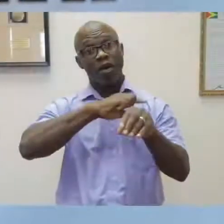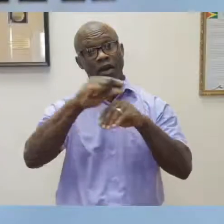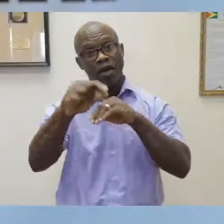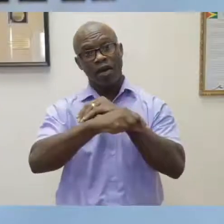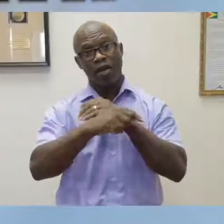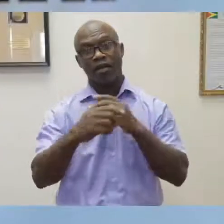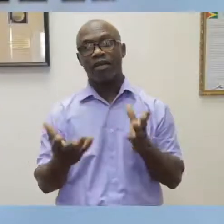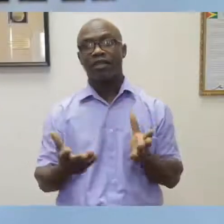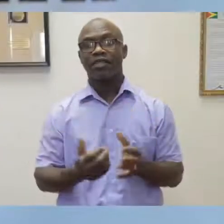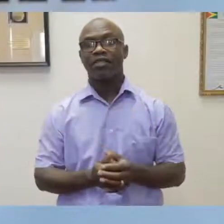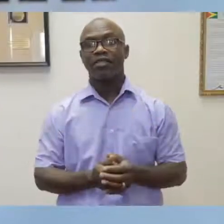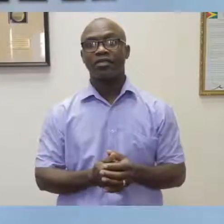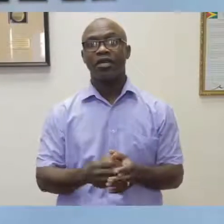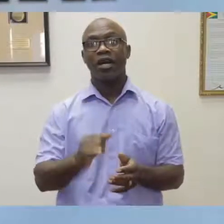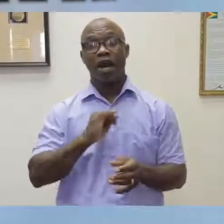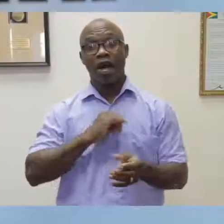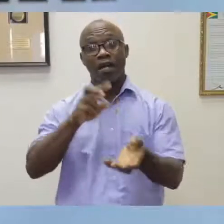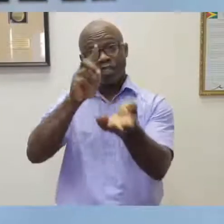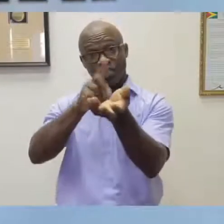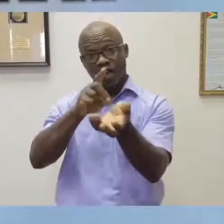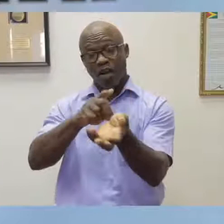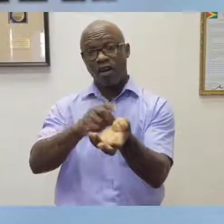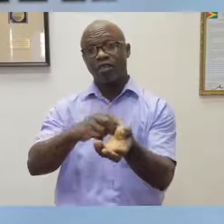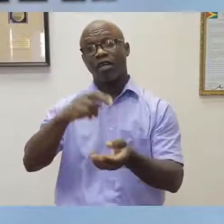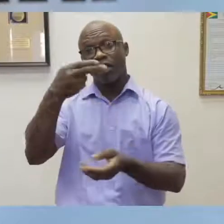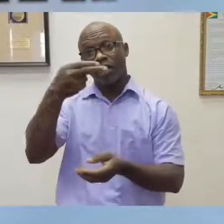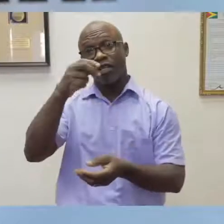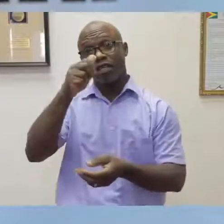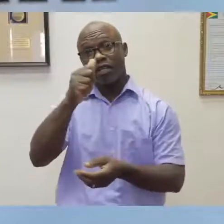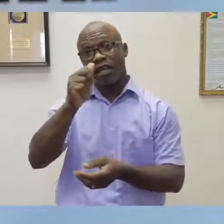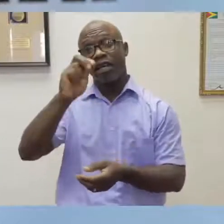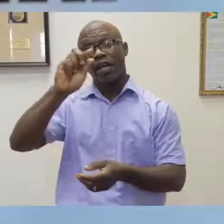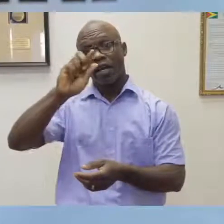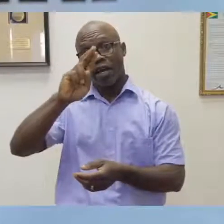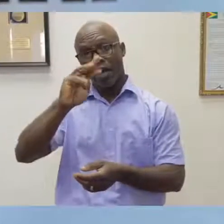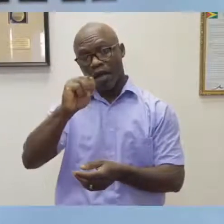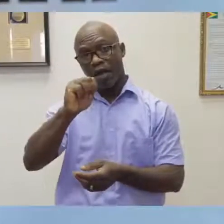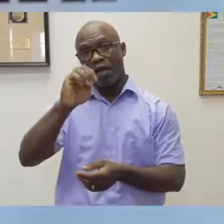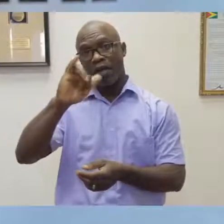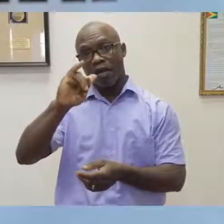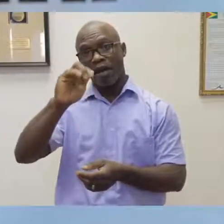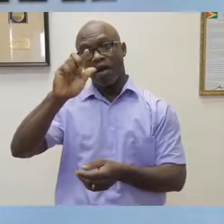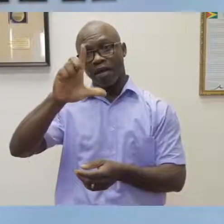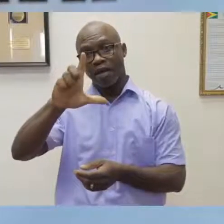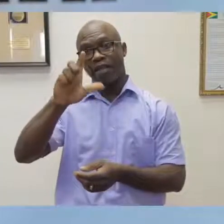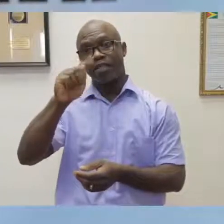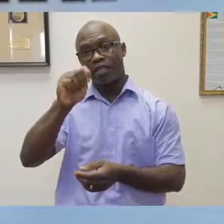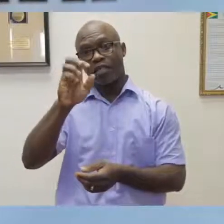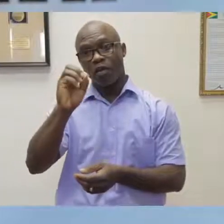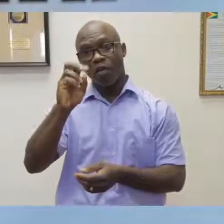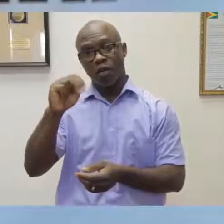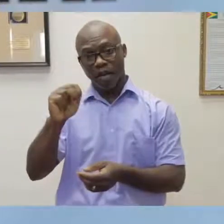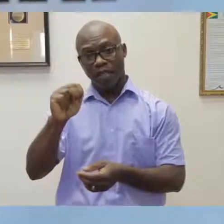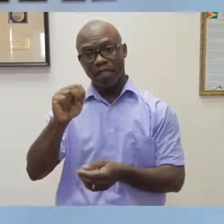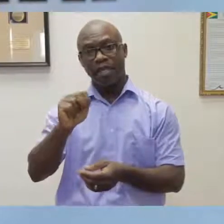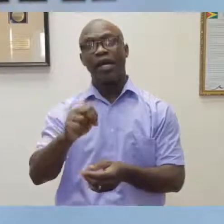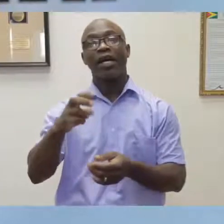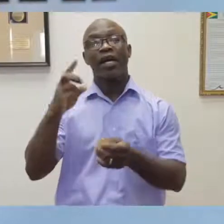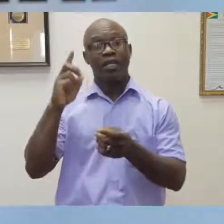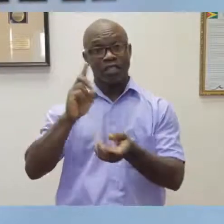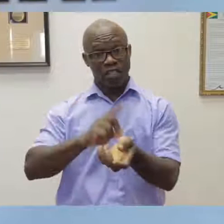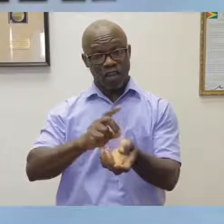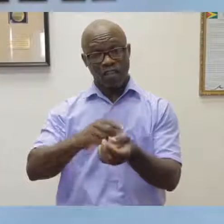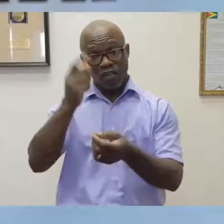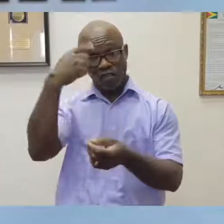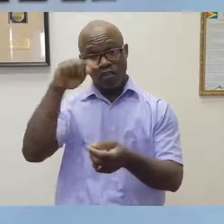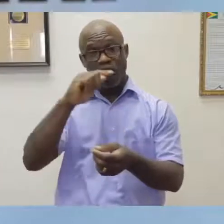gynaes, I am Dr. Ertenisa Hamilton, Director of Primary Health Care, and I wish to thank